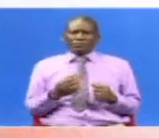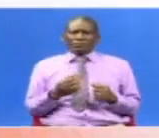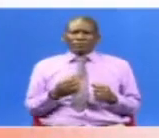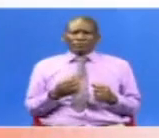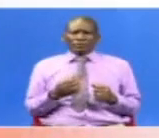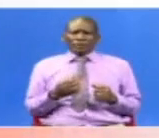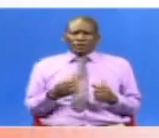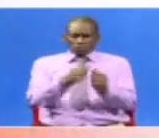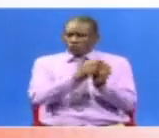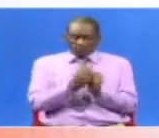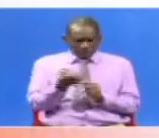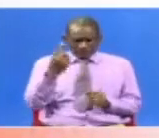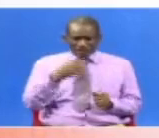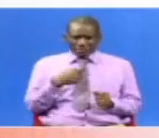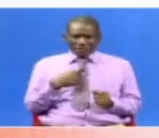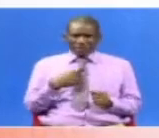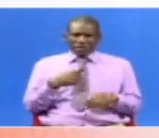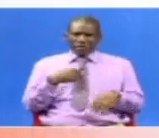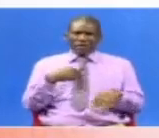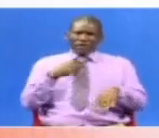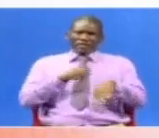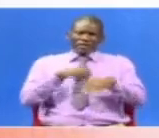1963, are we together?